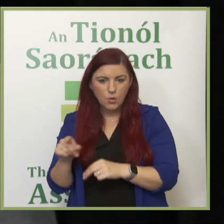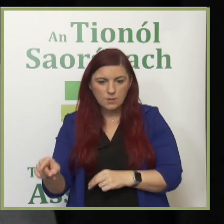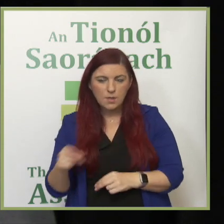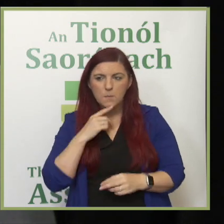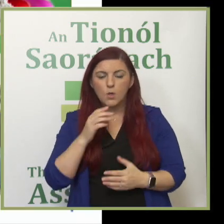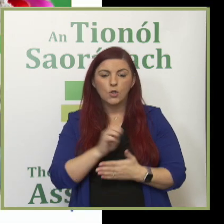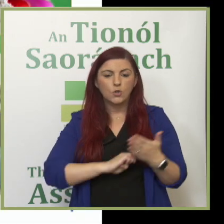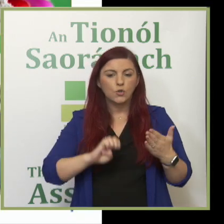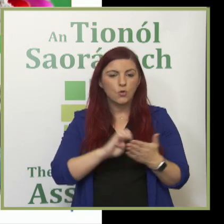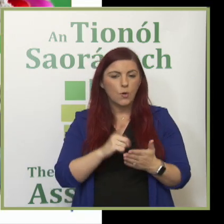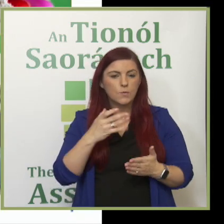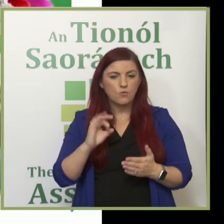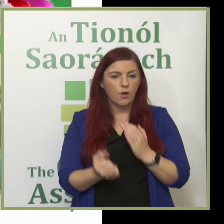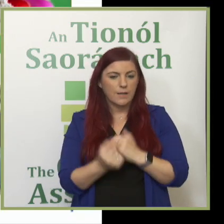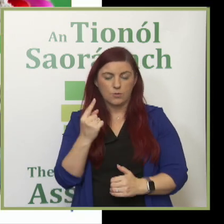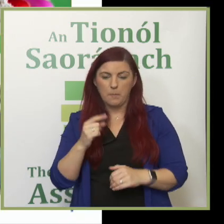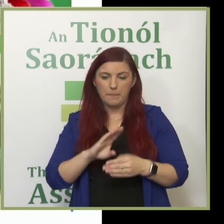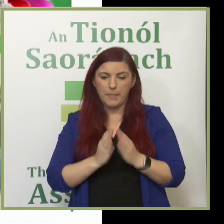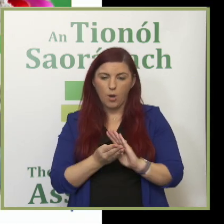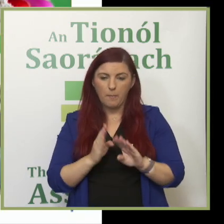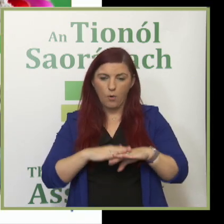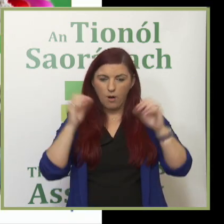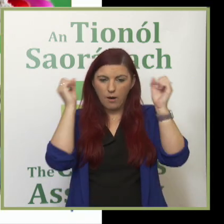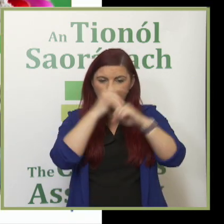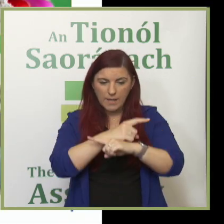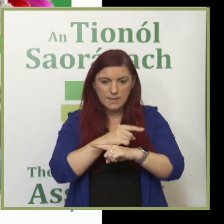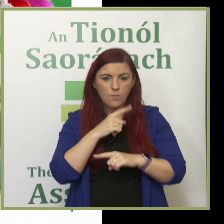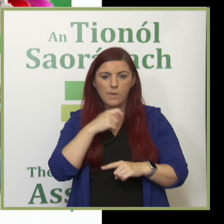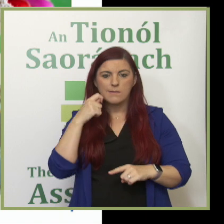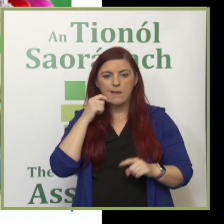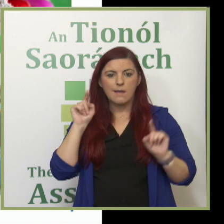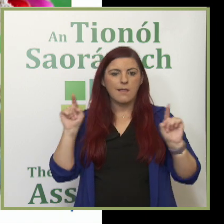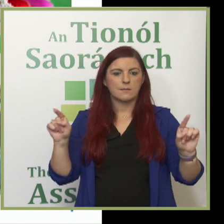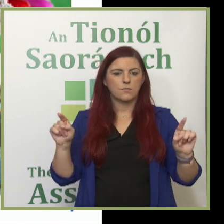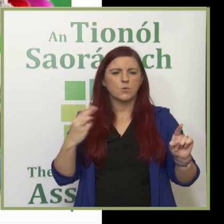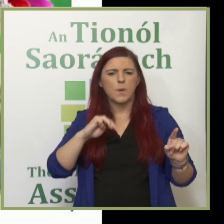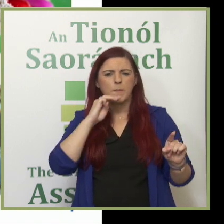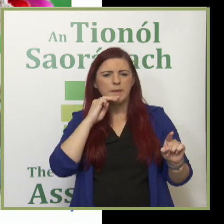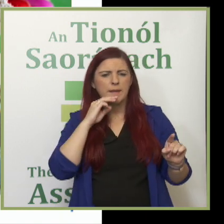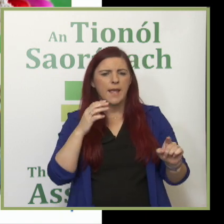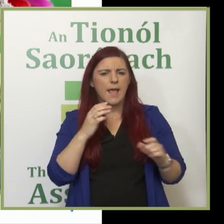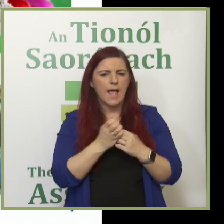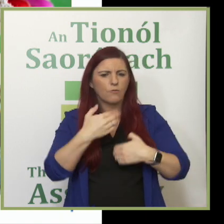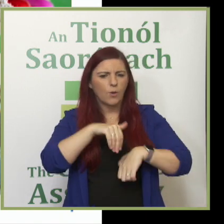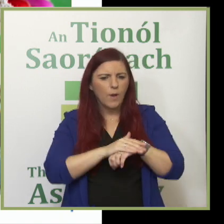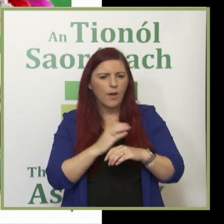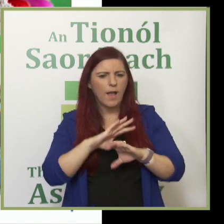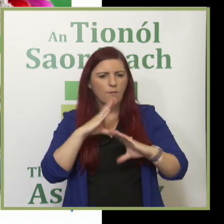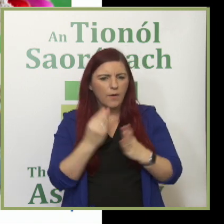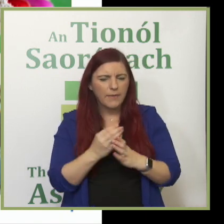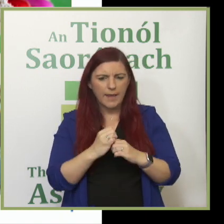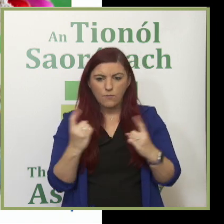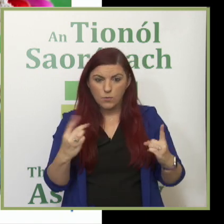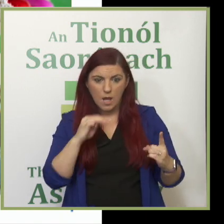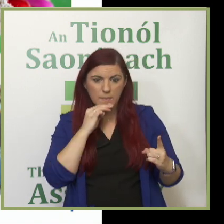more complex, and we summarise this with the phrase everywhere, everything, everyone. What we mean by that is that drug problems are